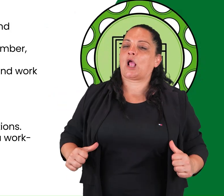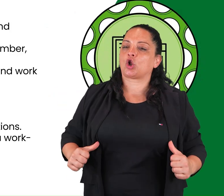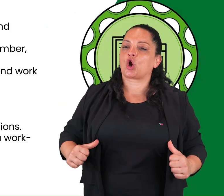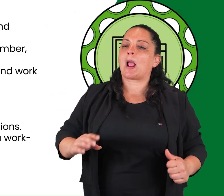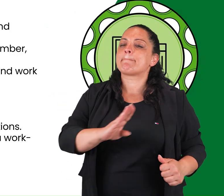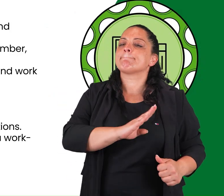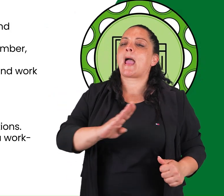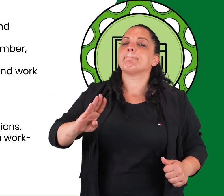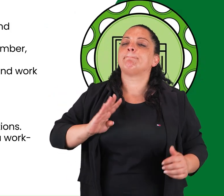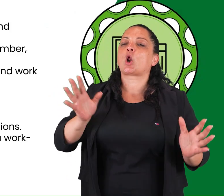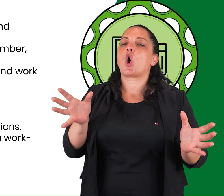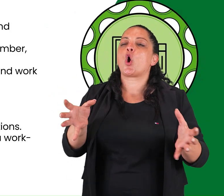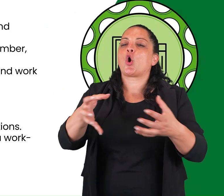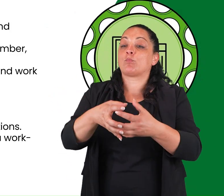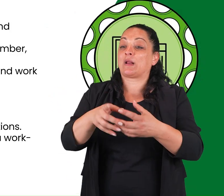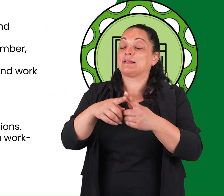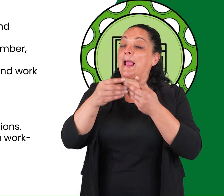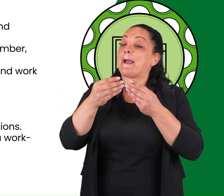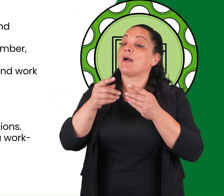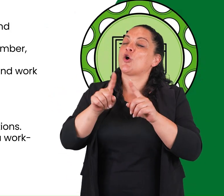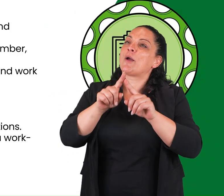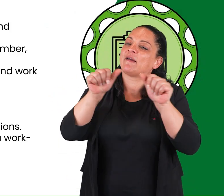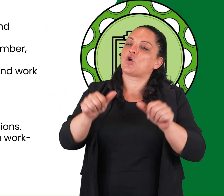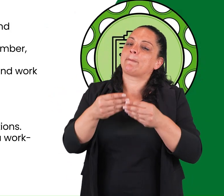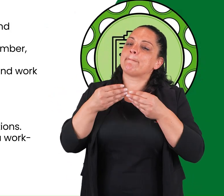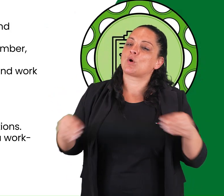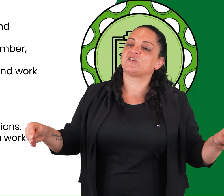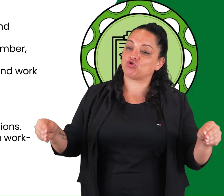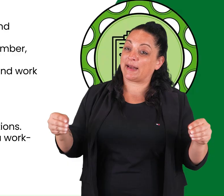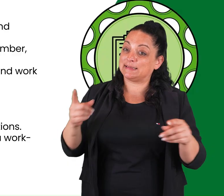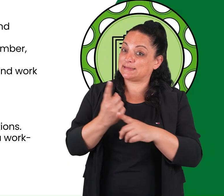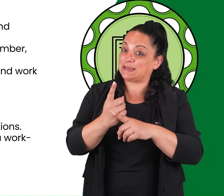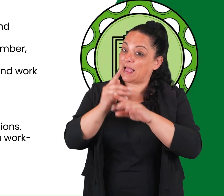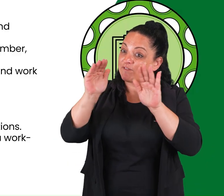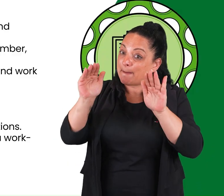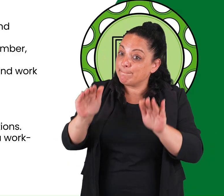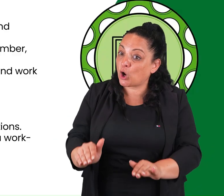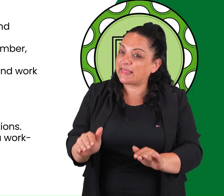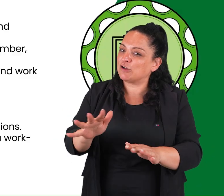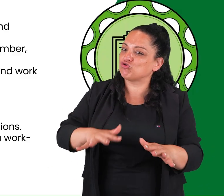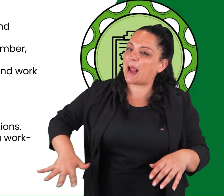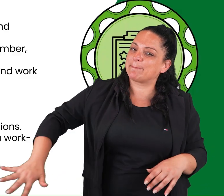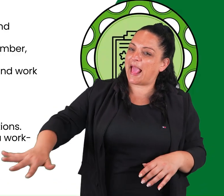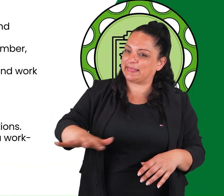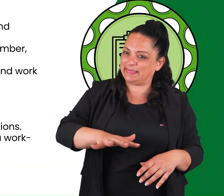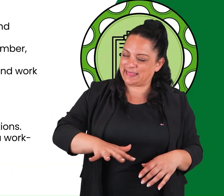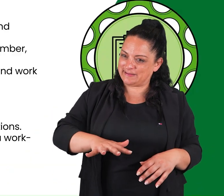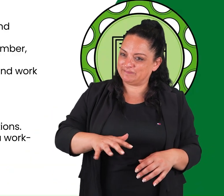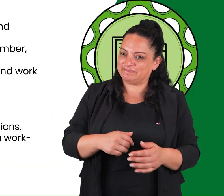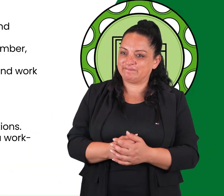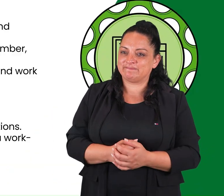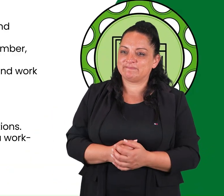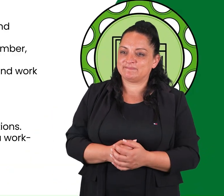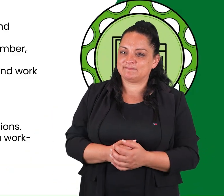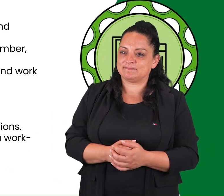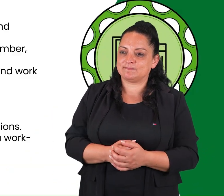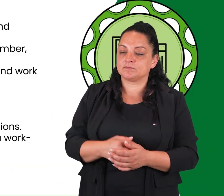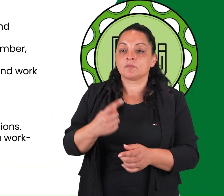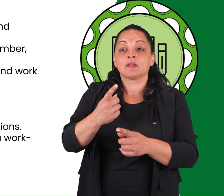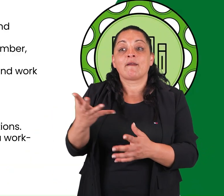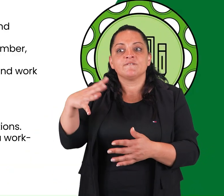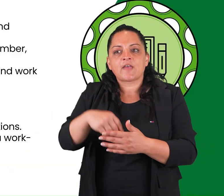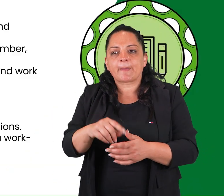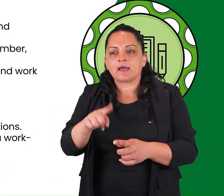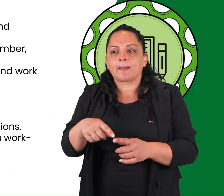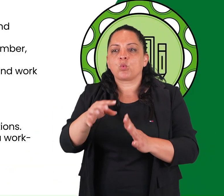as a community member, and as a professional in protecting the environment. Also